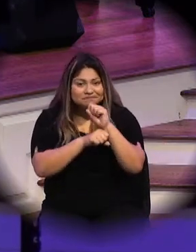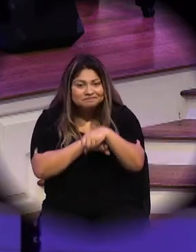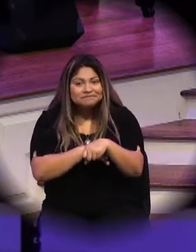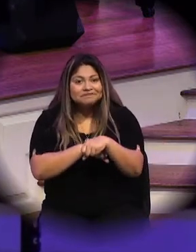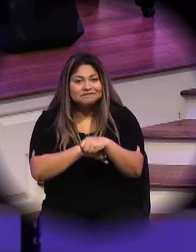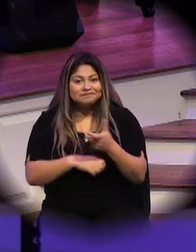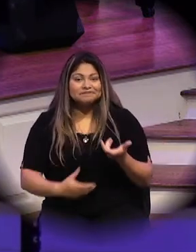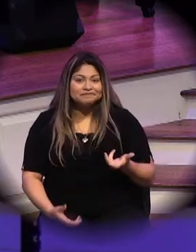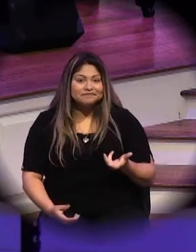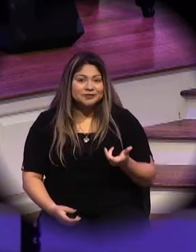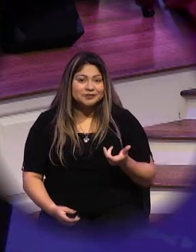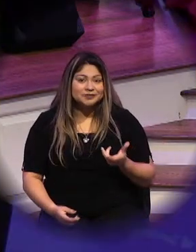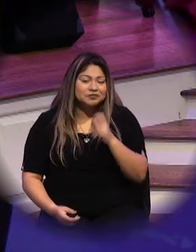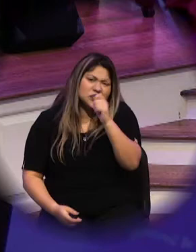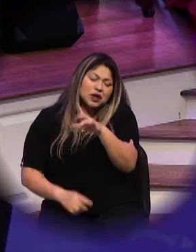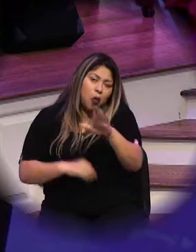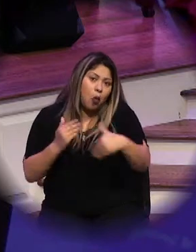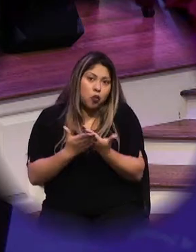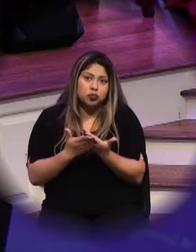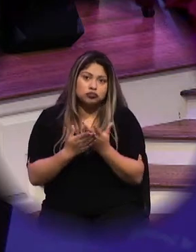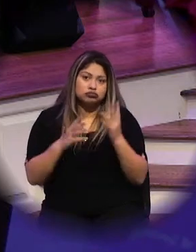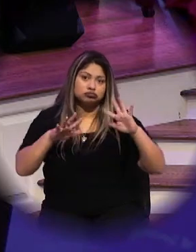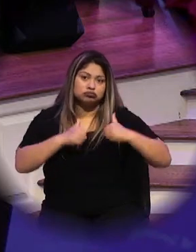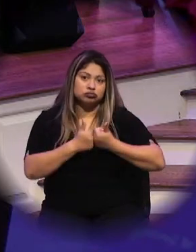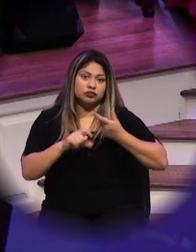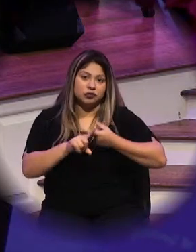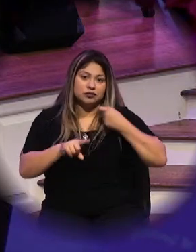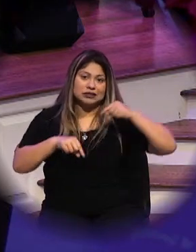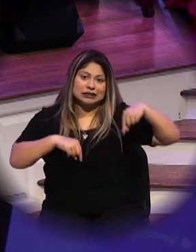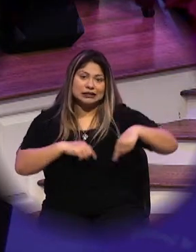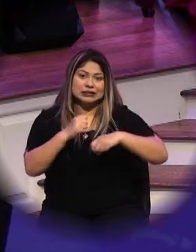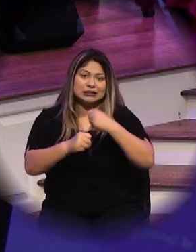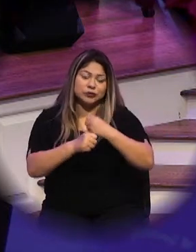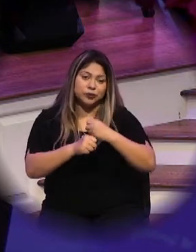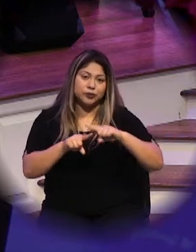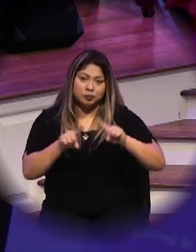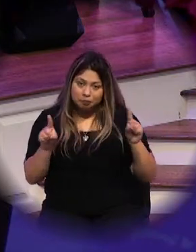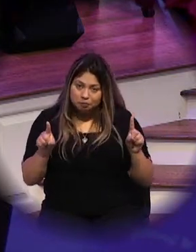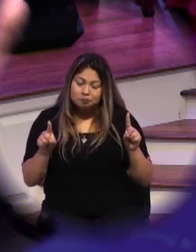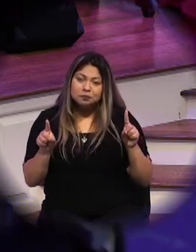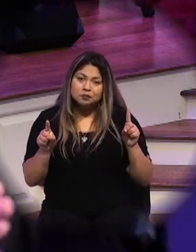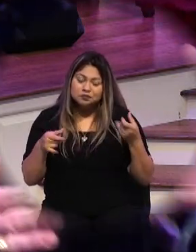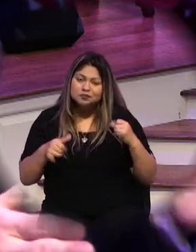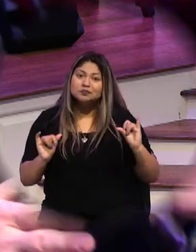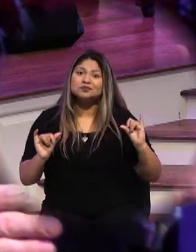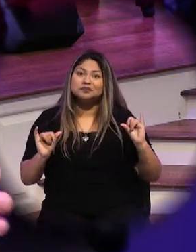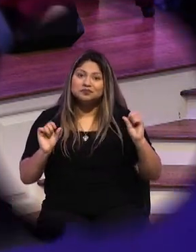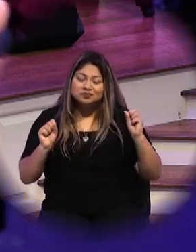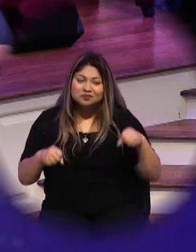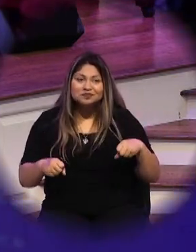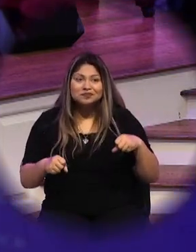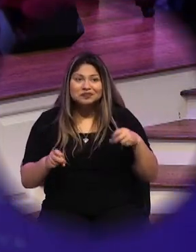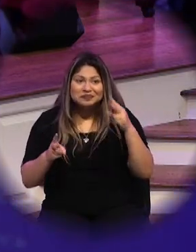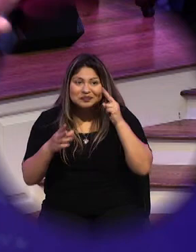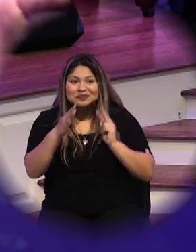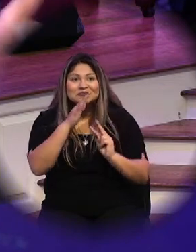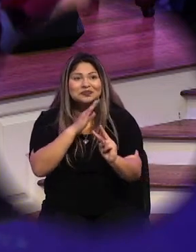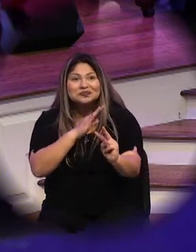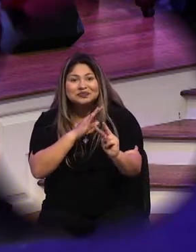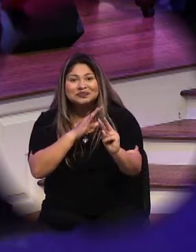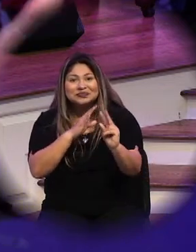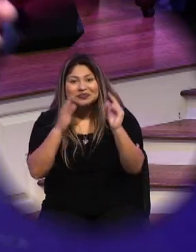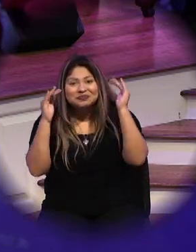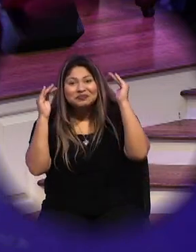challenges. In much the same way, but really a greater way, the coming of Jesus Christ, his